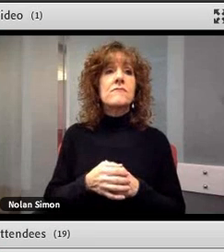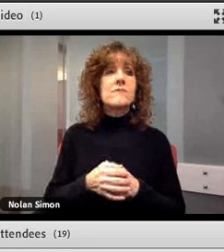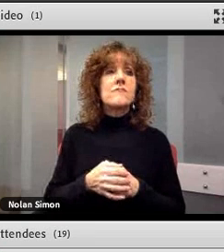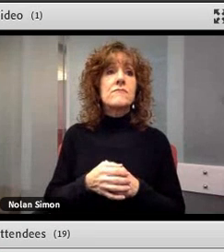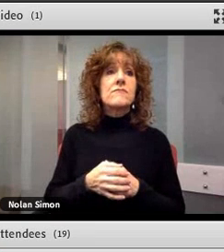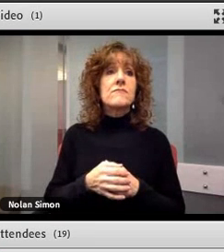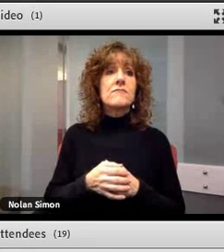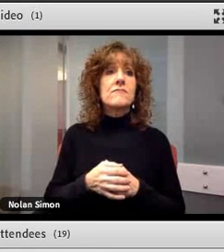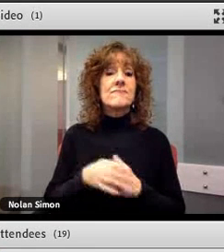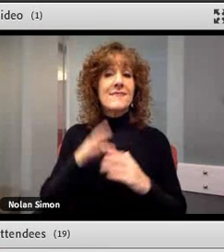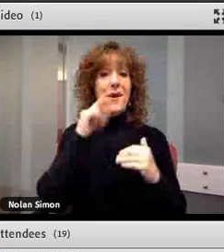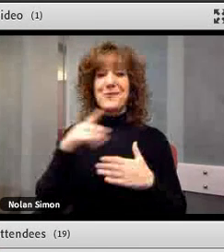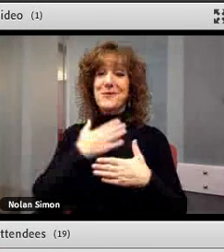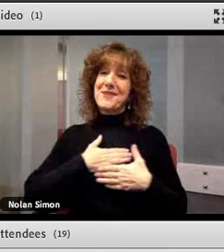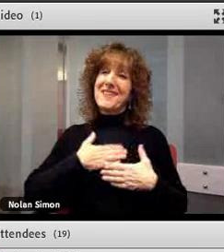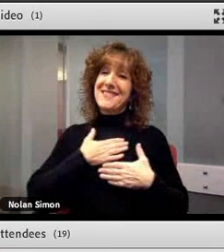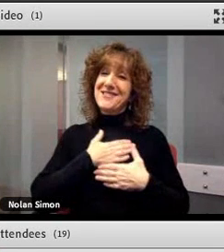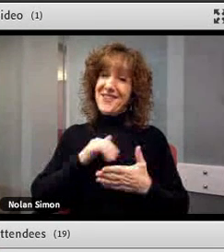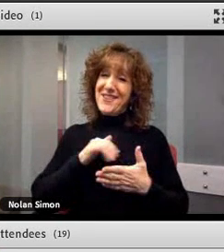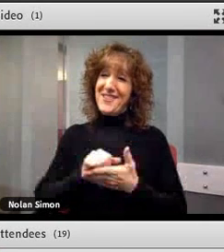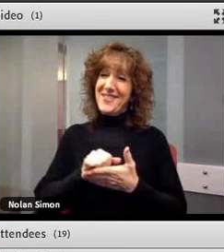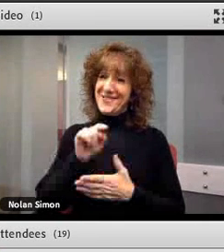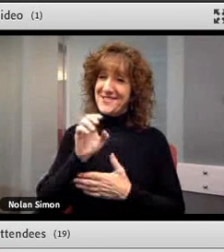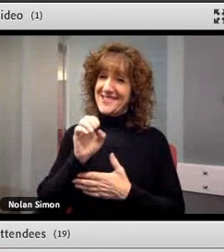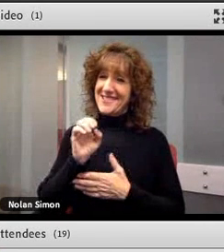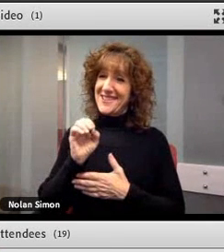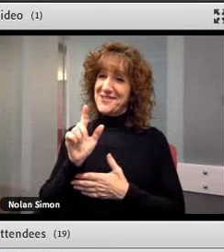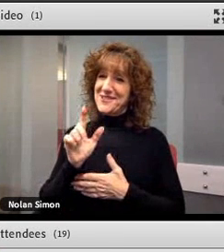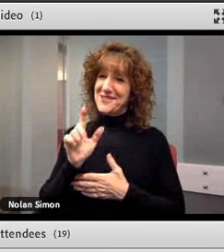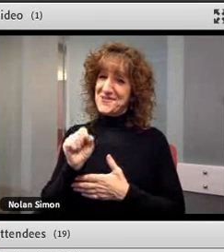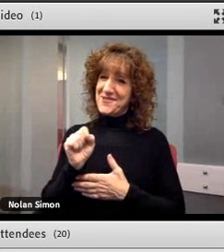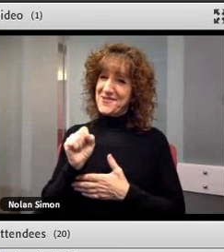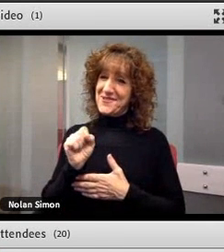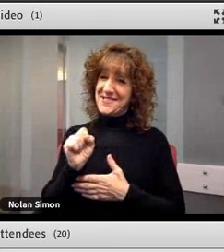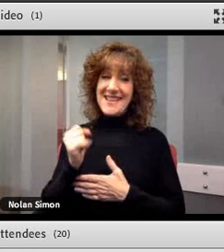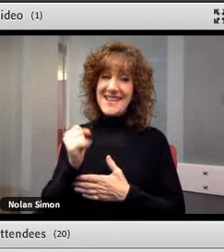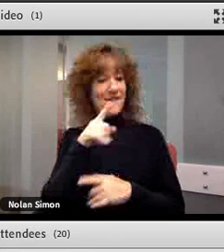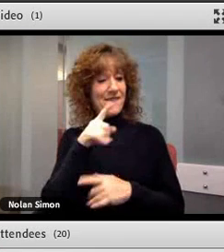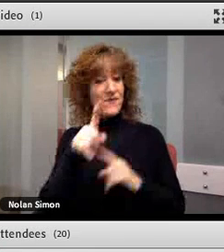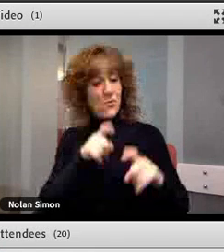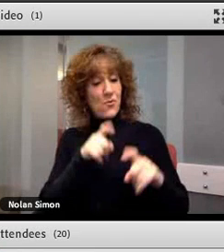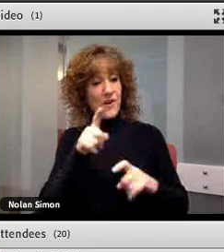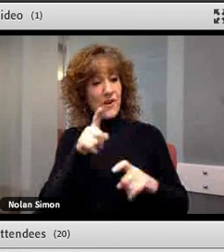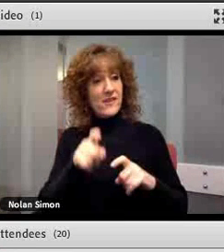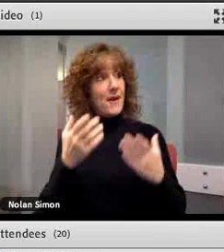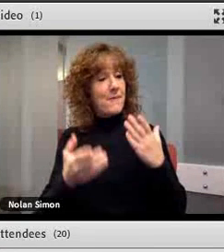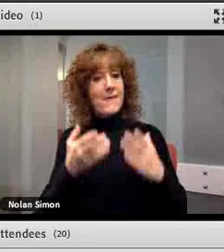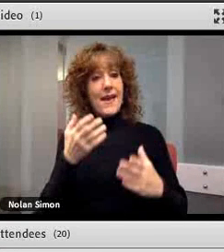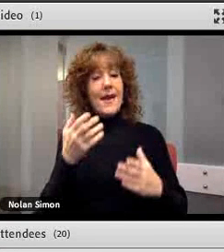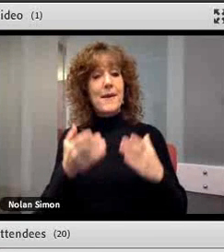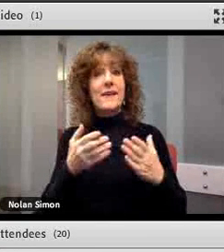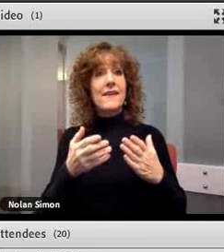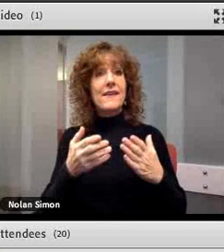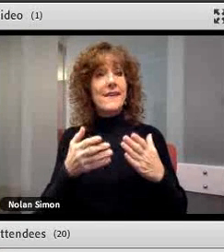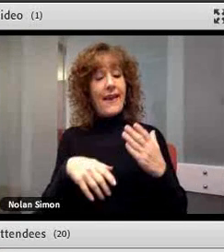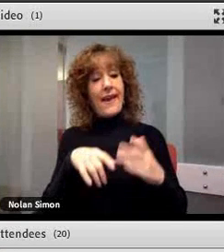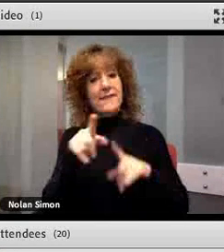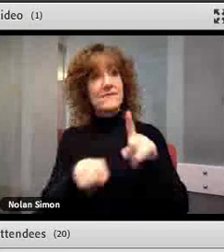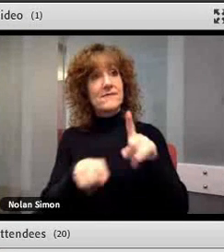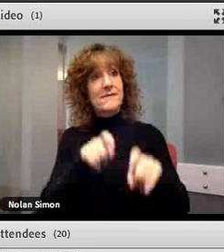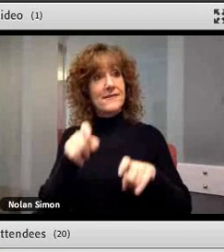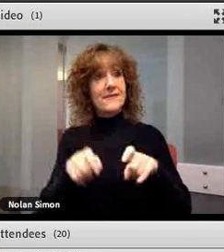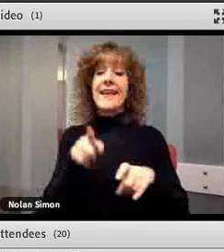hope you enjoy the tools. Okay. If they have questions, perhaps they can put them in the forum. Yes. If you're